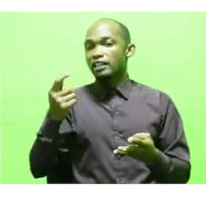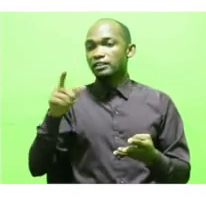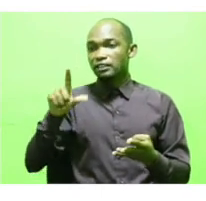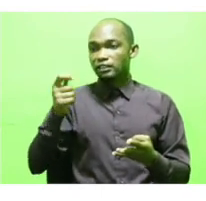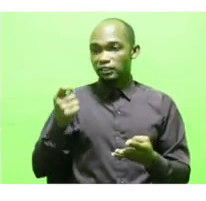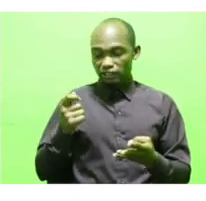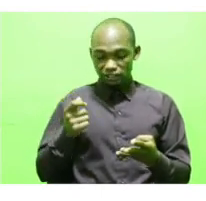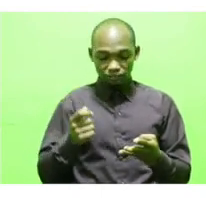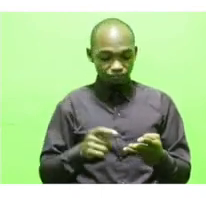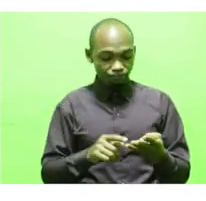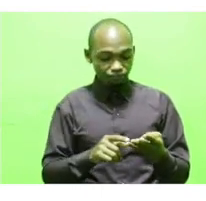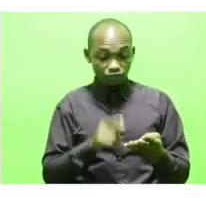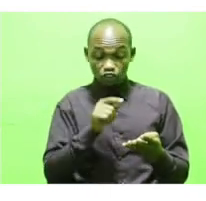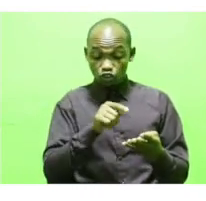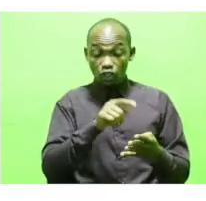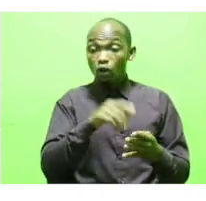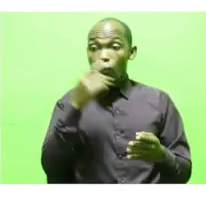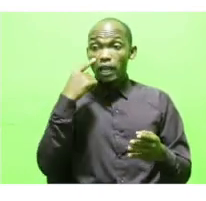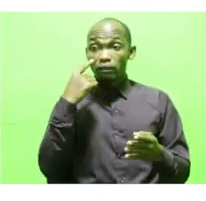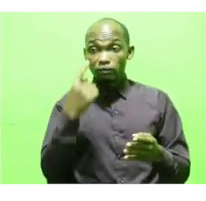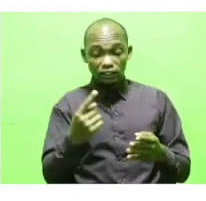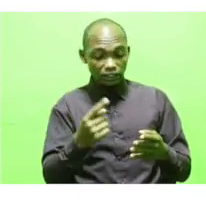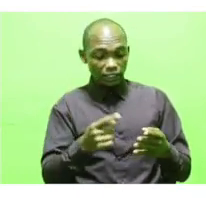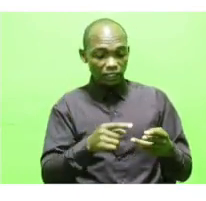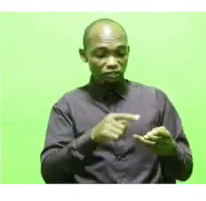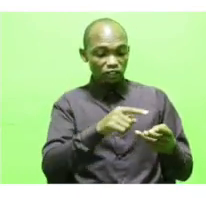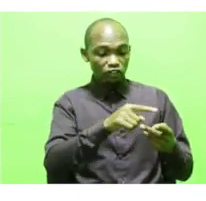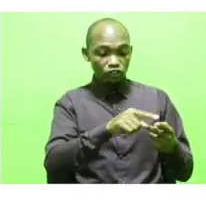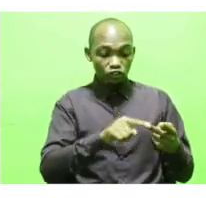Also, and we have ecdysis.